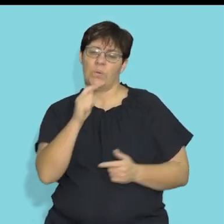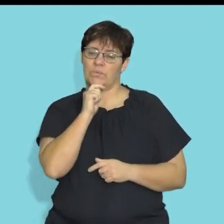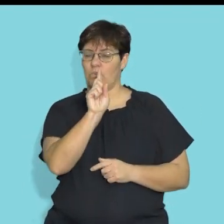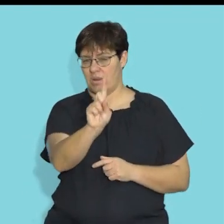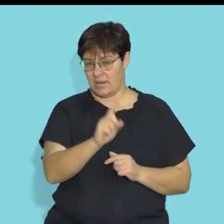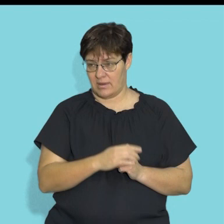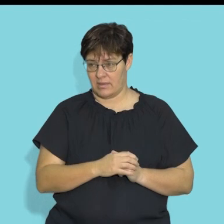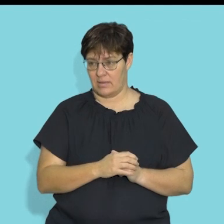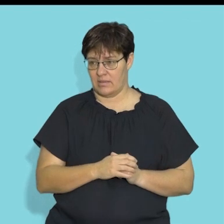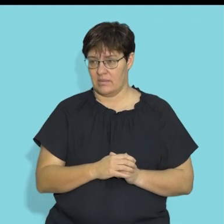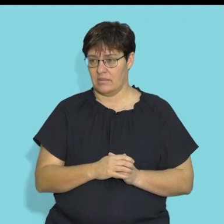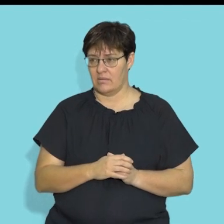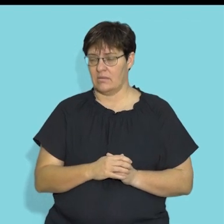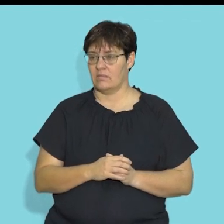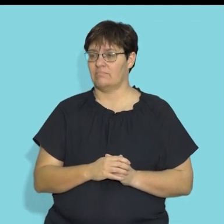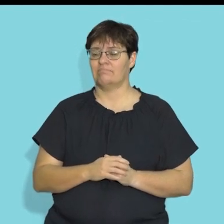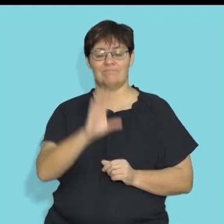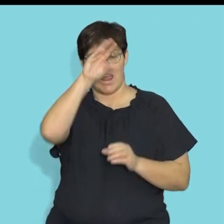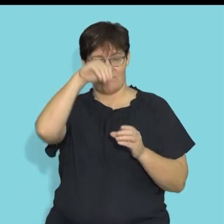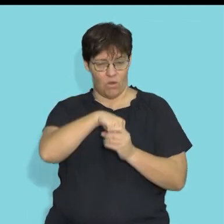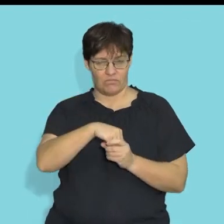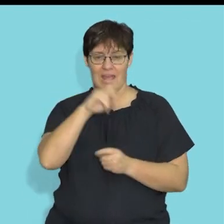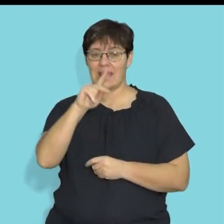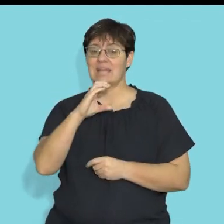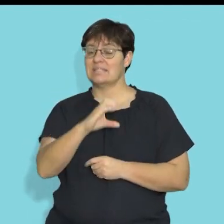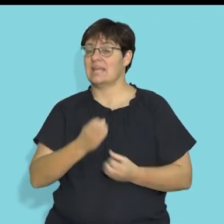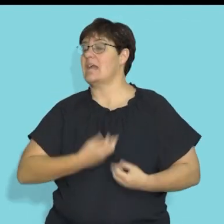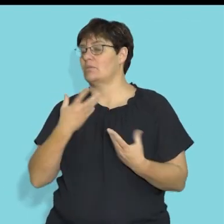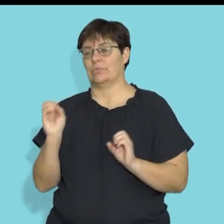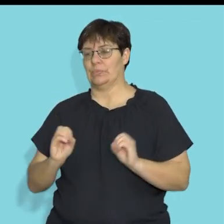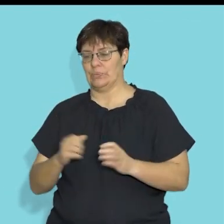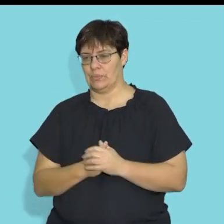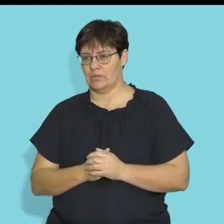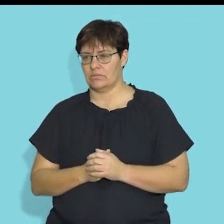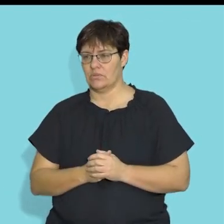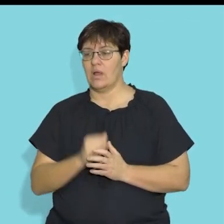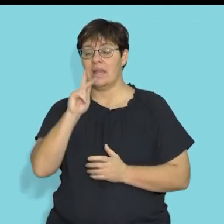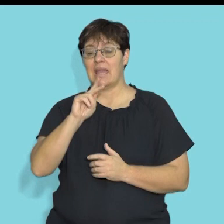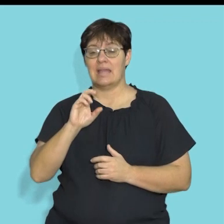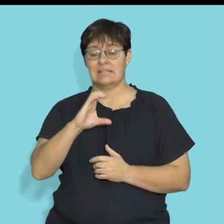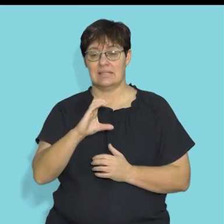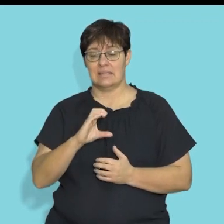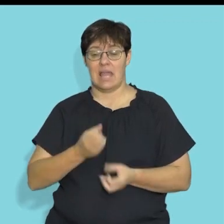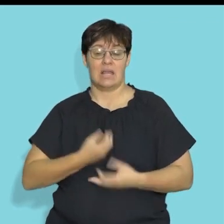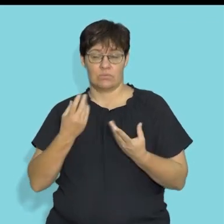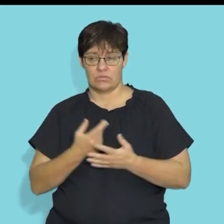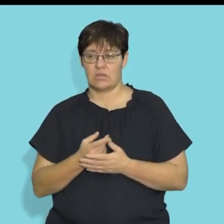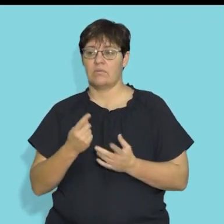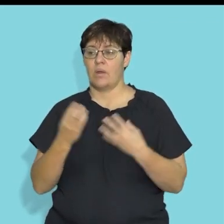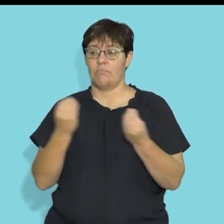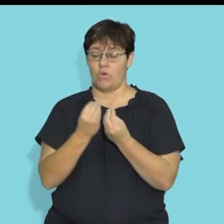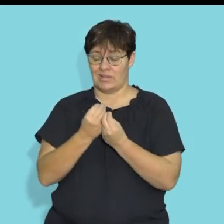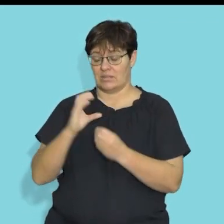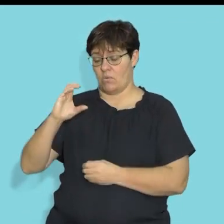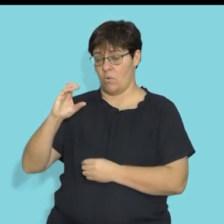there, and we do not include it in the Kc expression. So my Kc expression here will be the